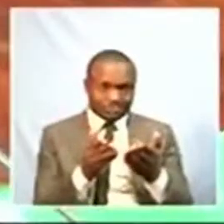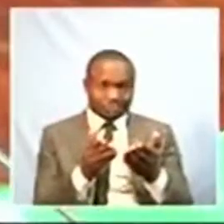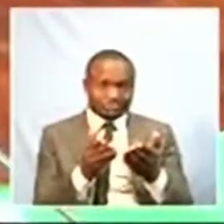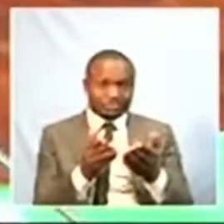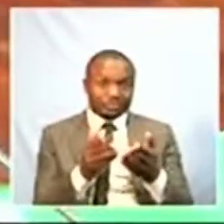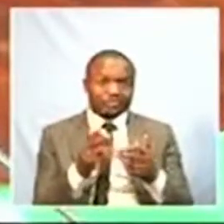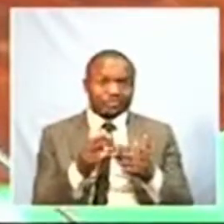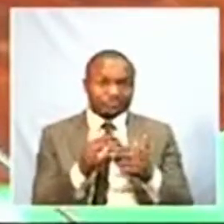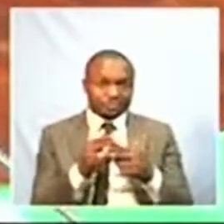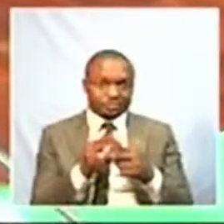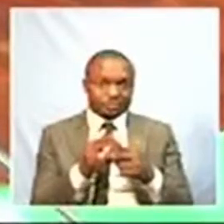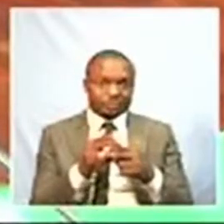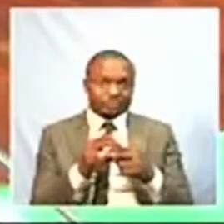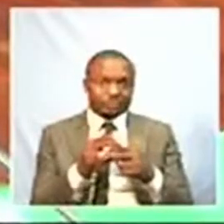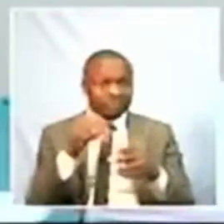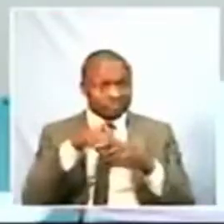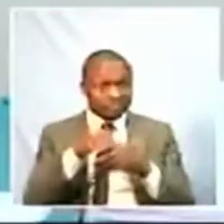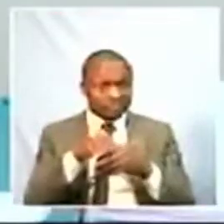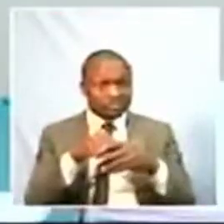while. It's in the car.